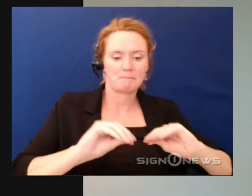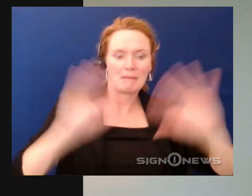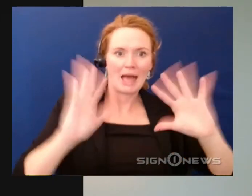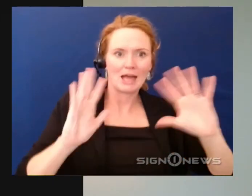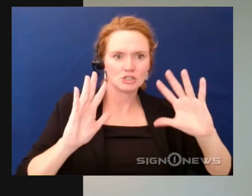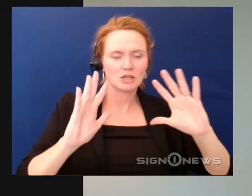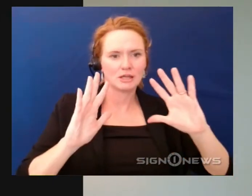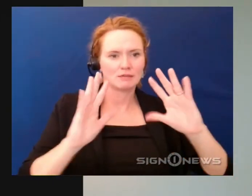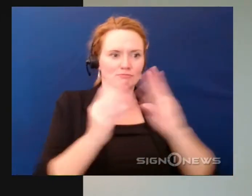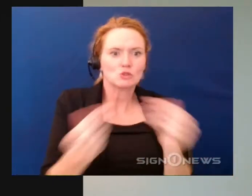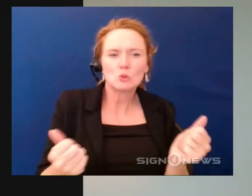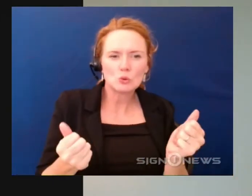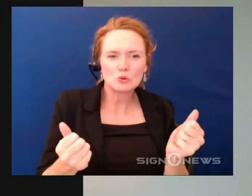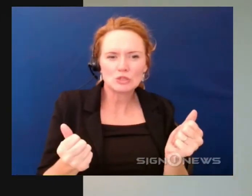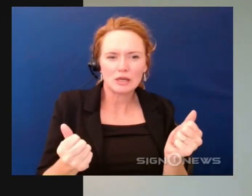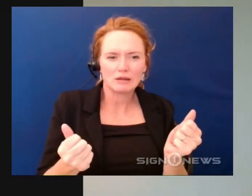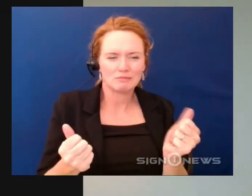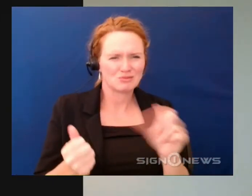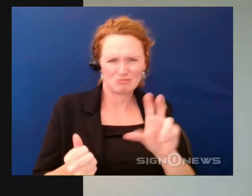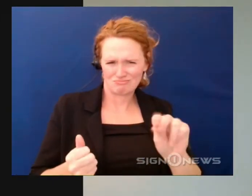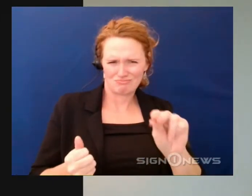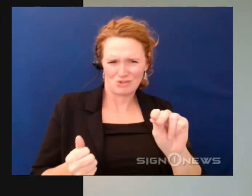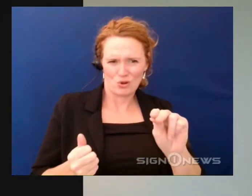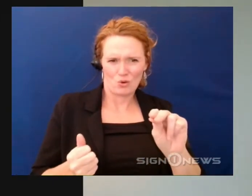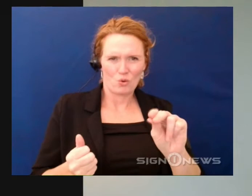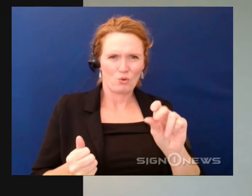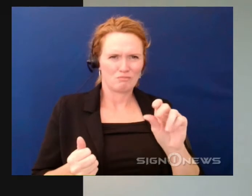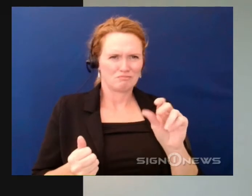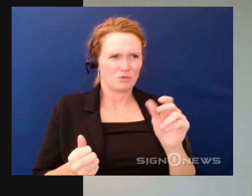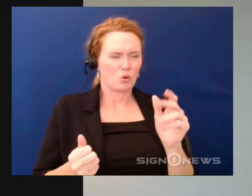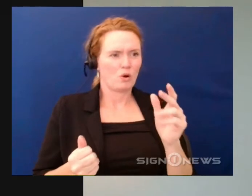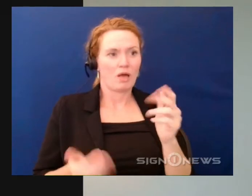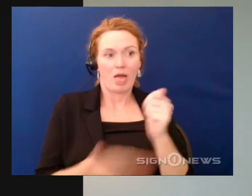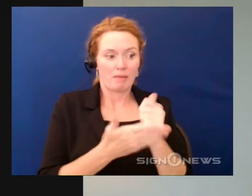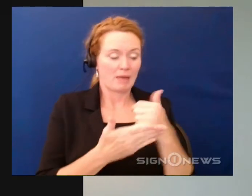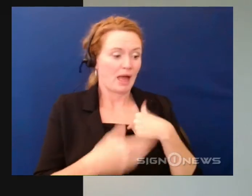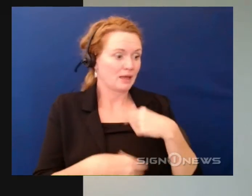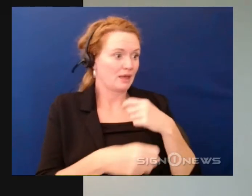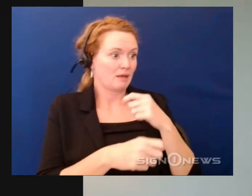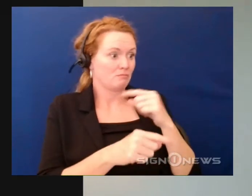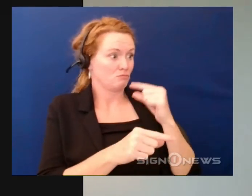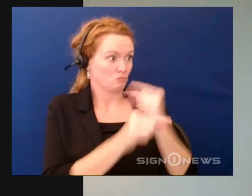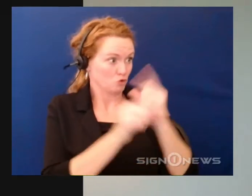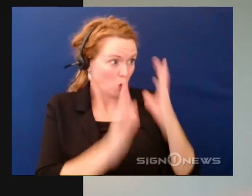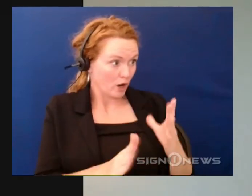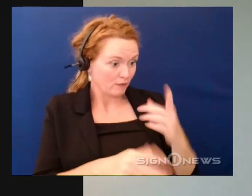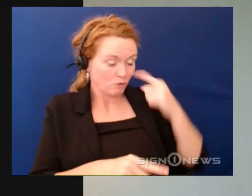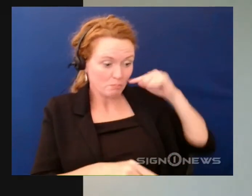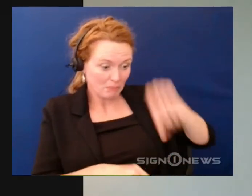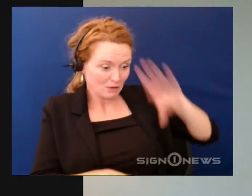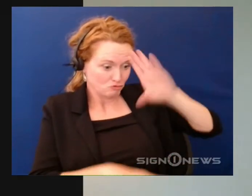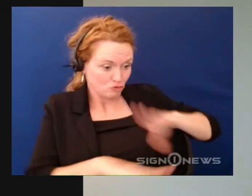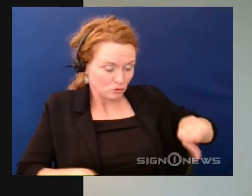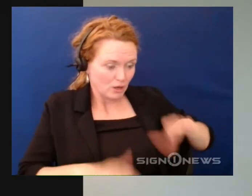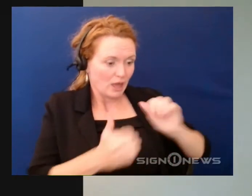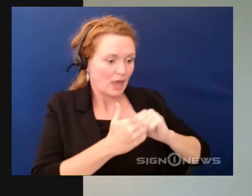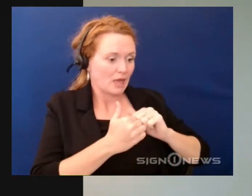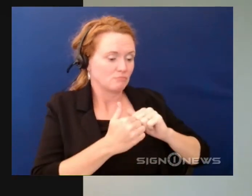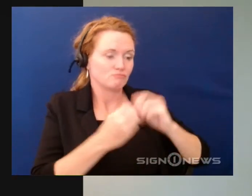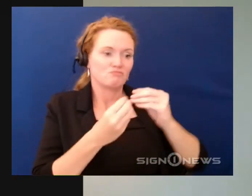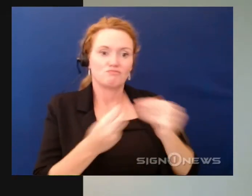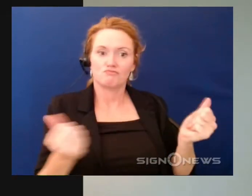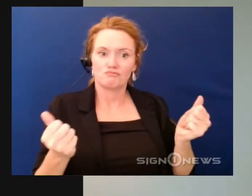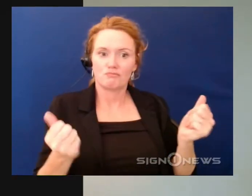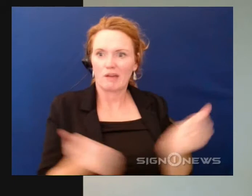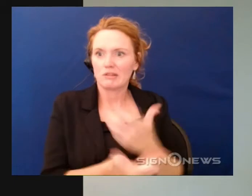or that it's the fast pass, right? That like, I can just do guardianship and all the questions are answered.